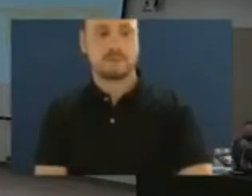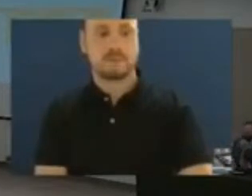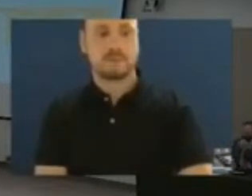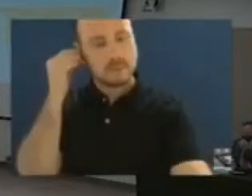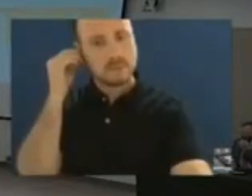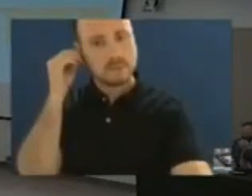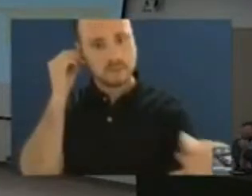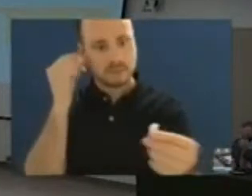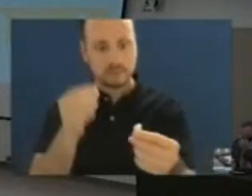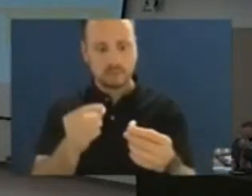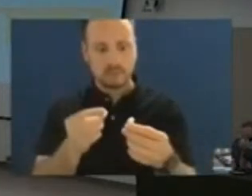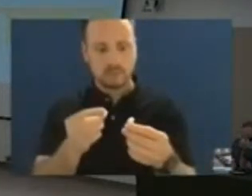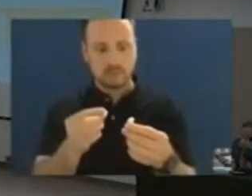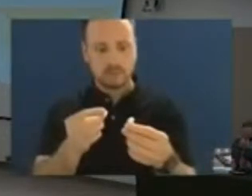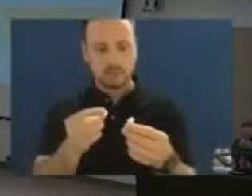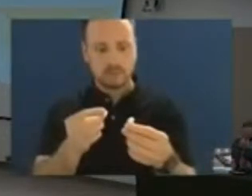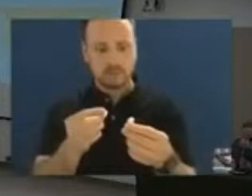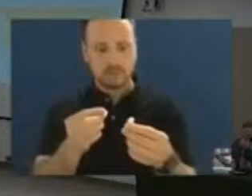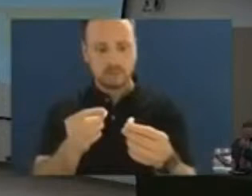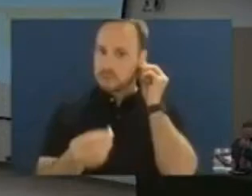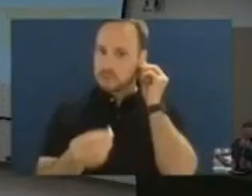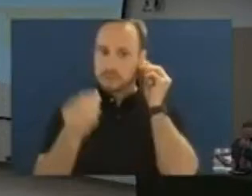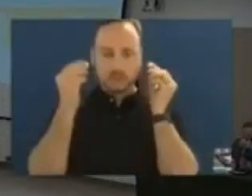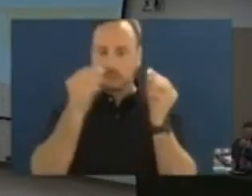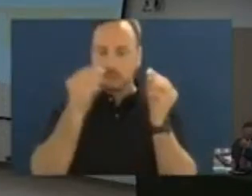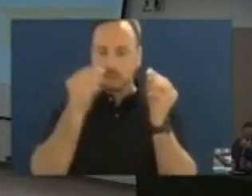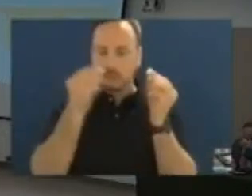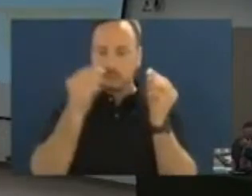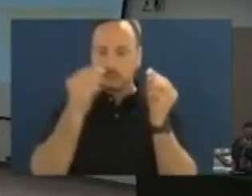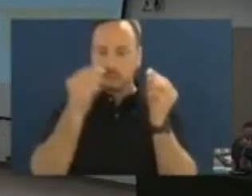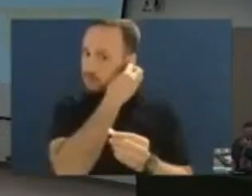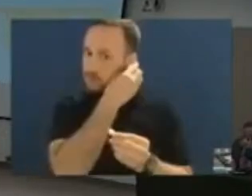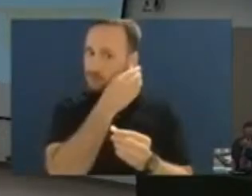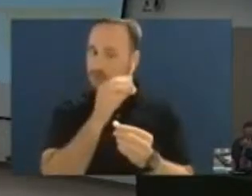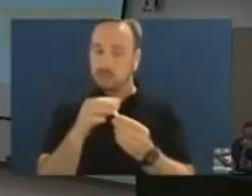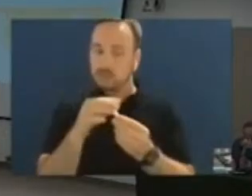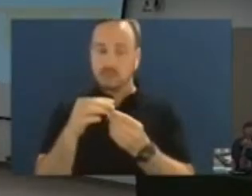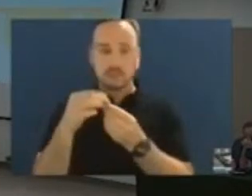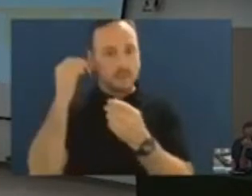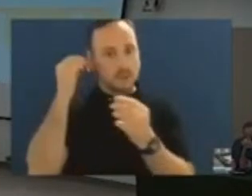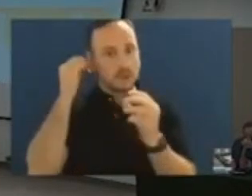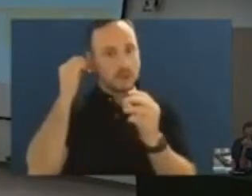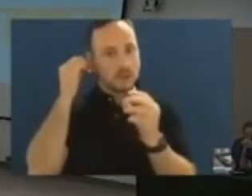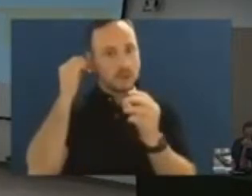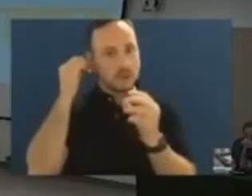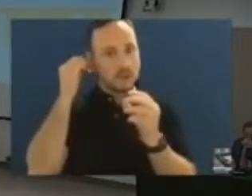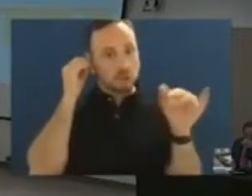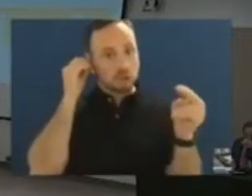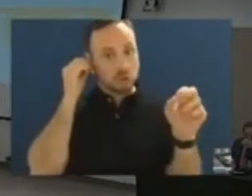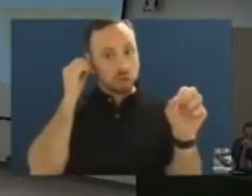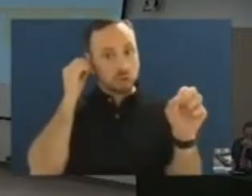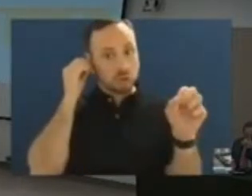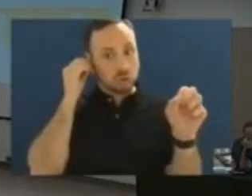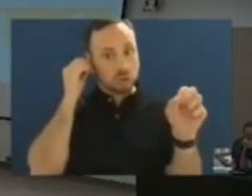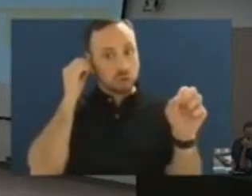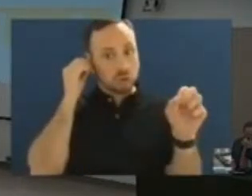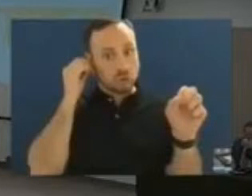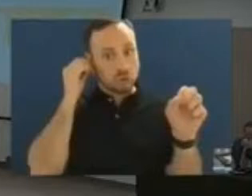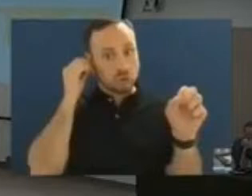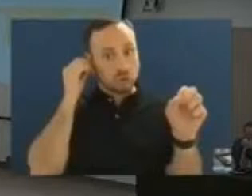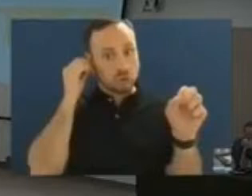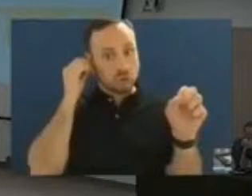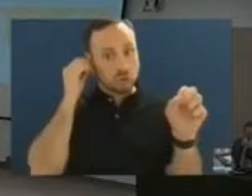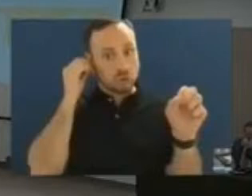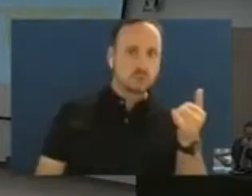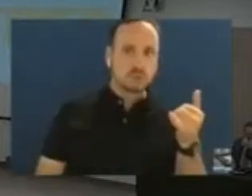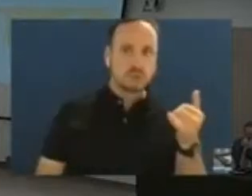All right. Dr. Jones, do you have anything to add to the discussion? Not at this time. Okay. Oh, I see that now. And Ms.